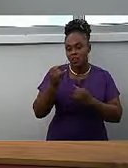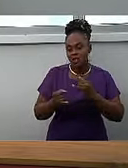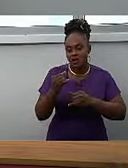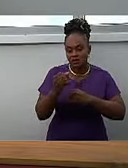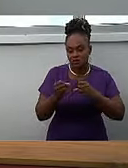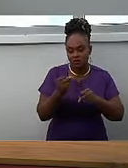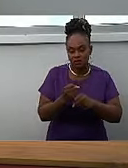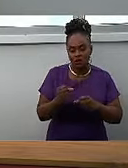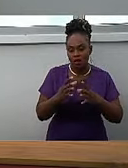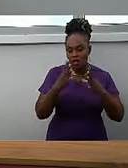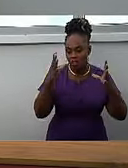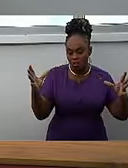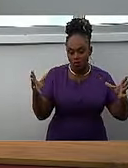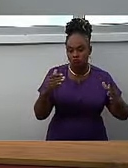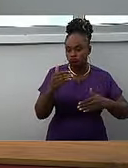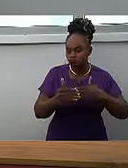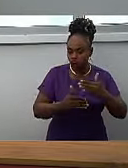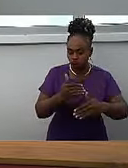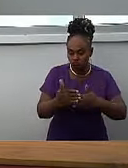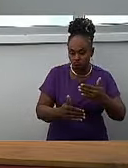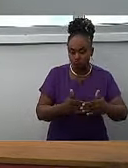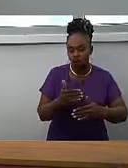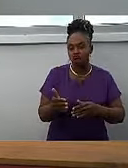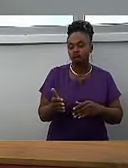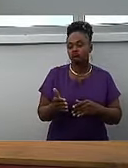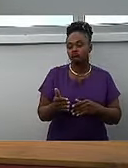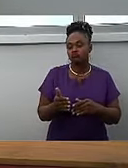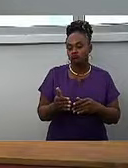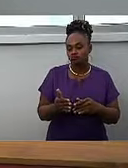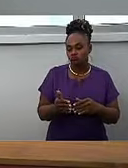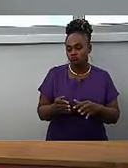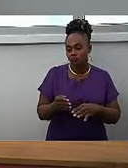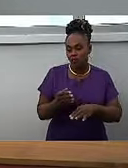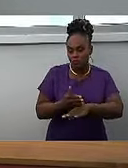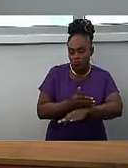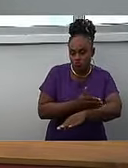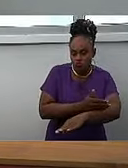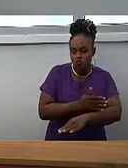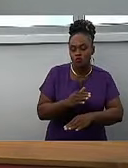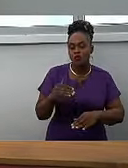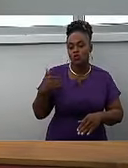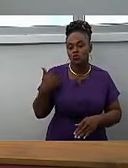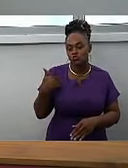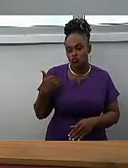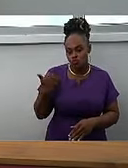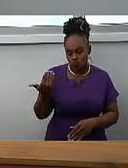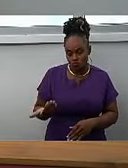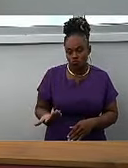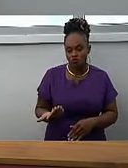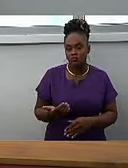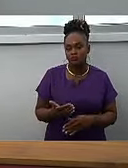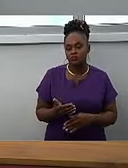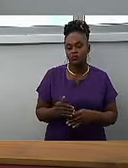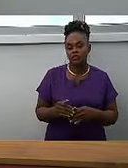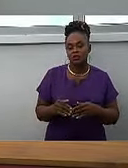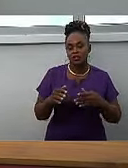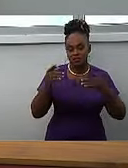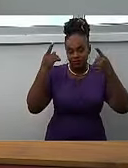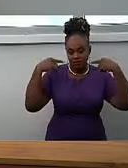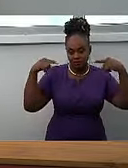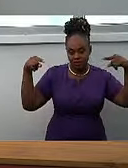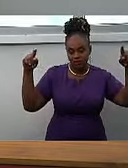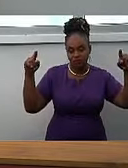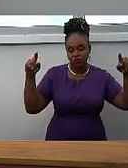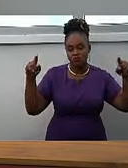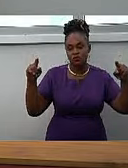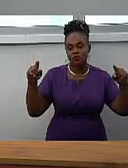been made in advancing our youth empowerment agenda. These include successful execution